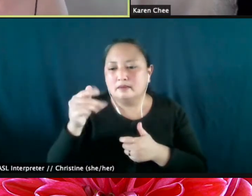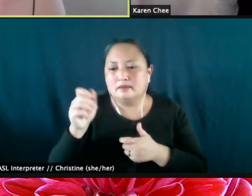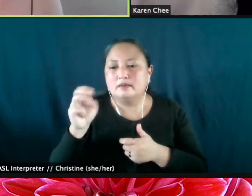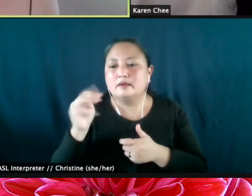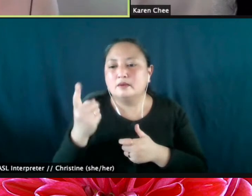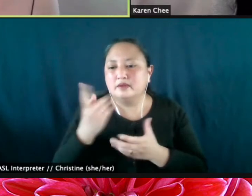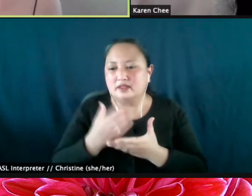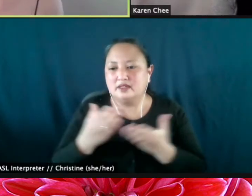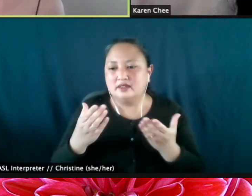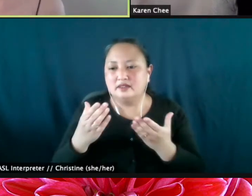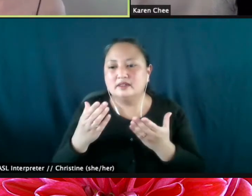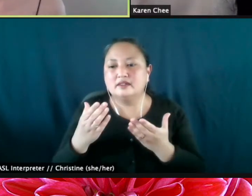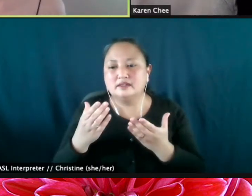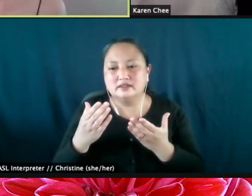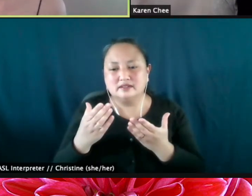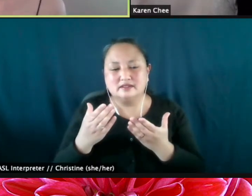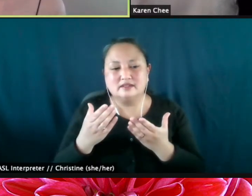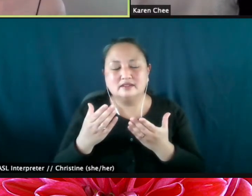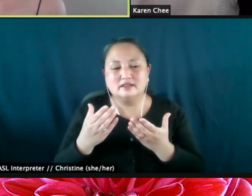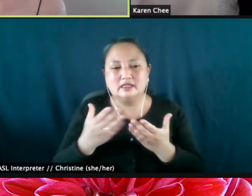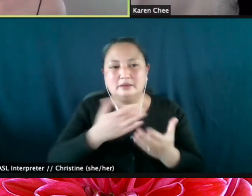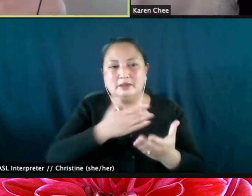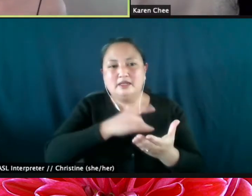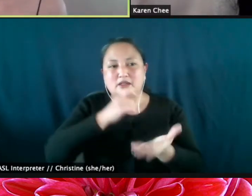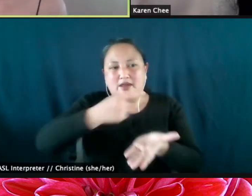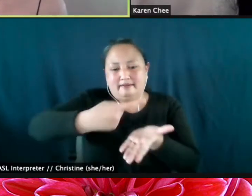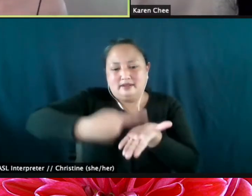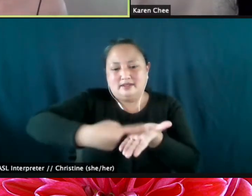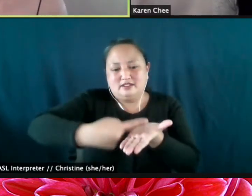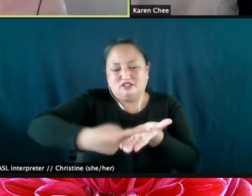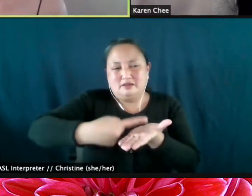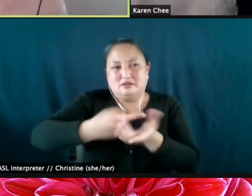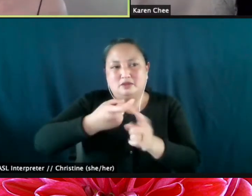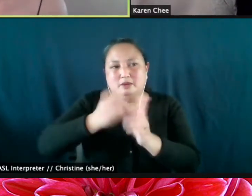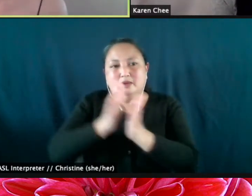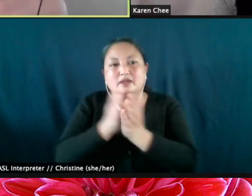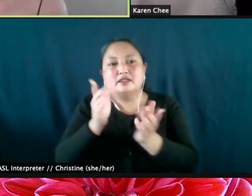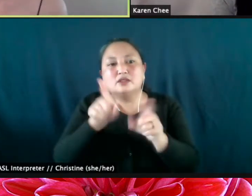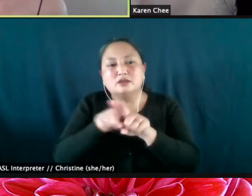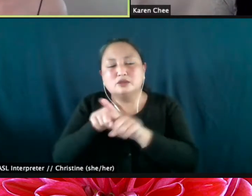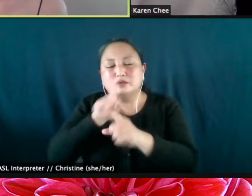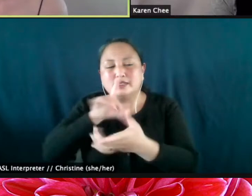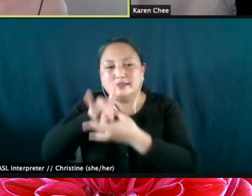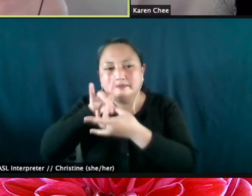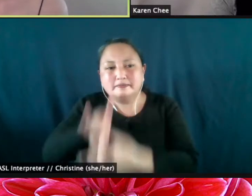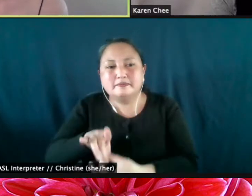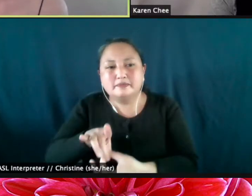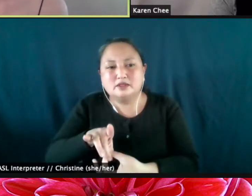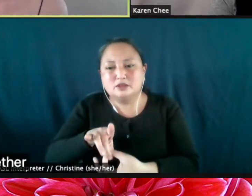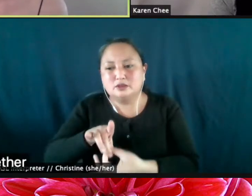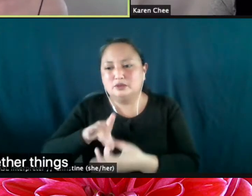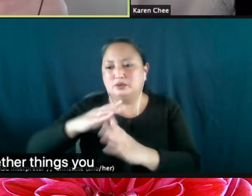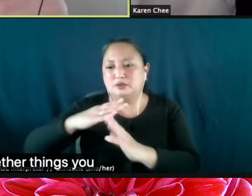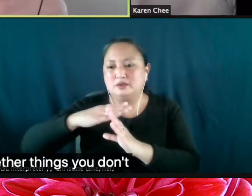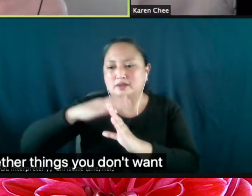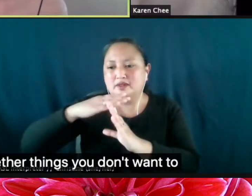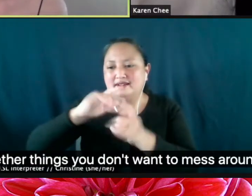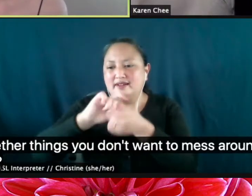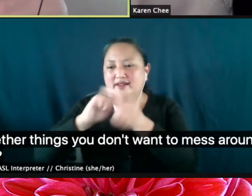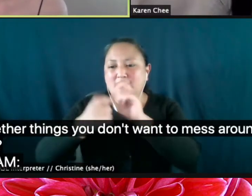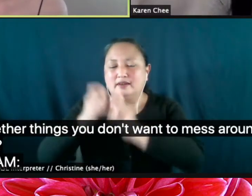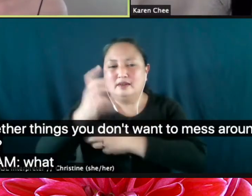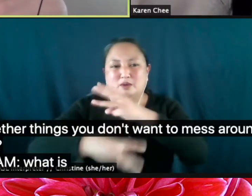sometimes gets lost in the discussion of my book a little bit is that it's a book also deeply concerned with climate change and